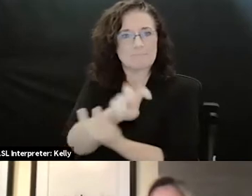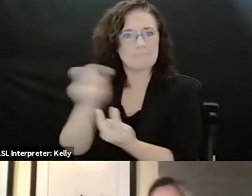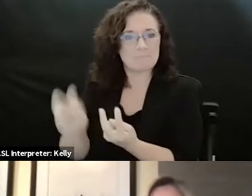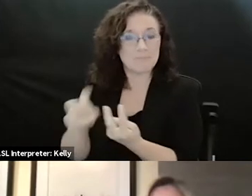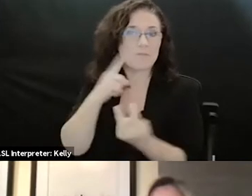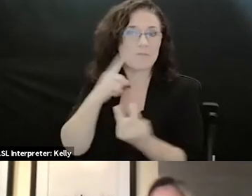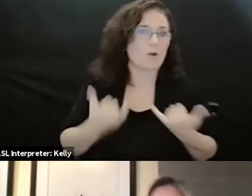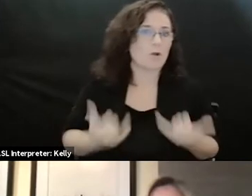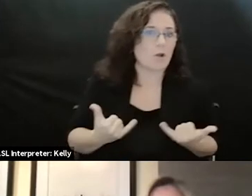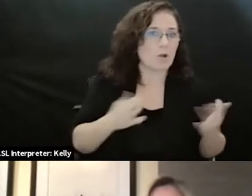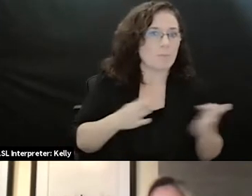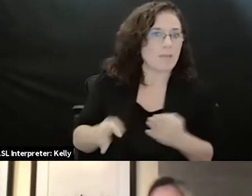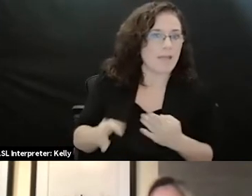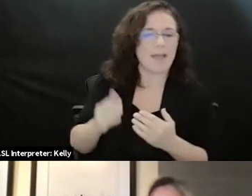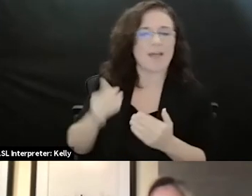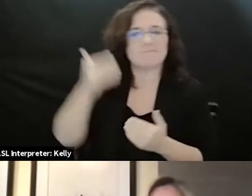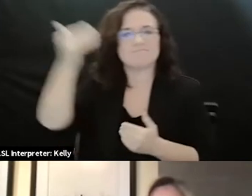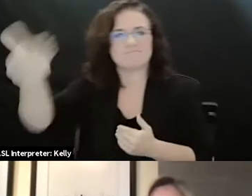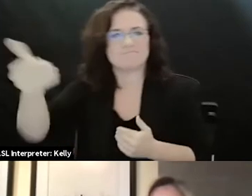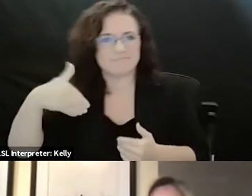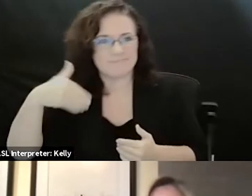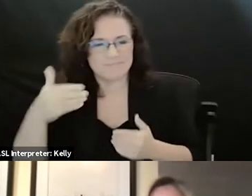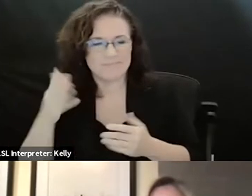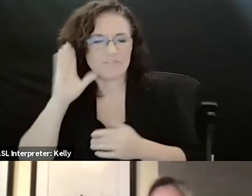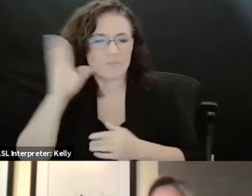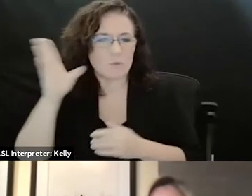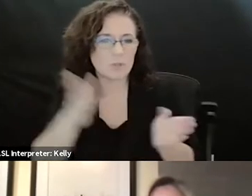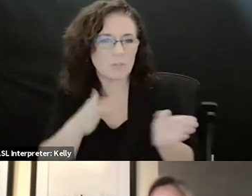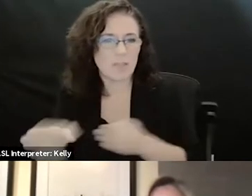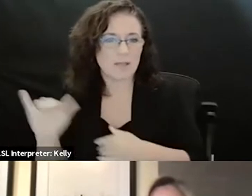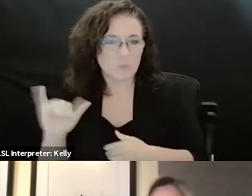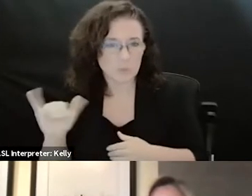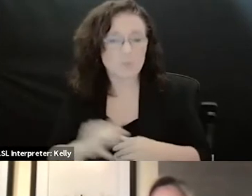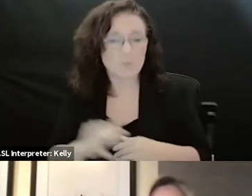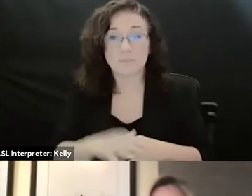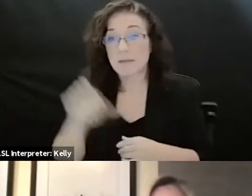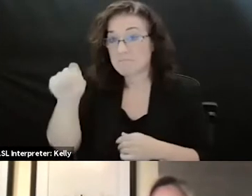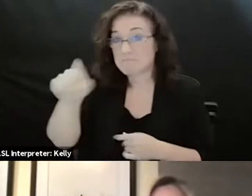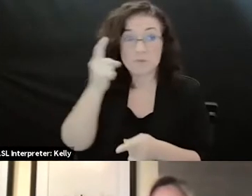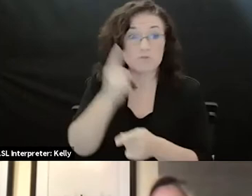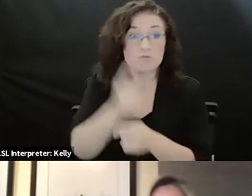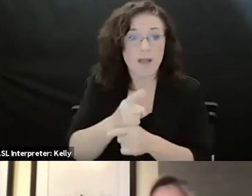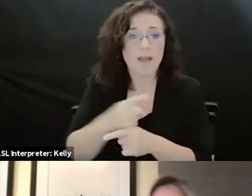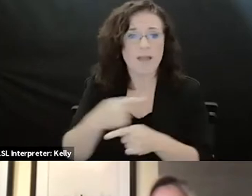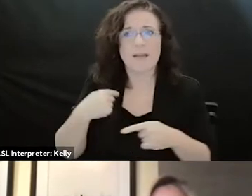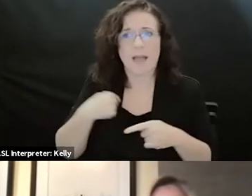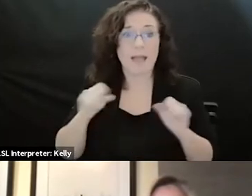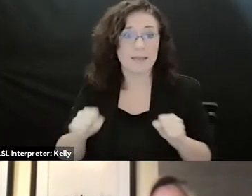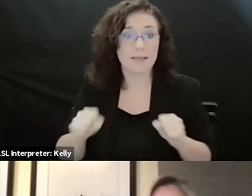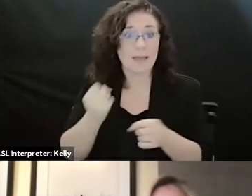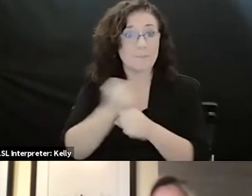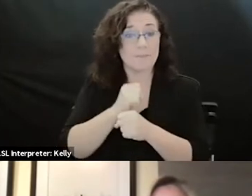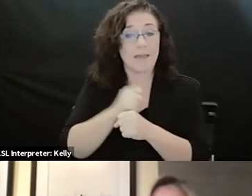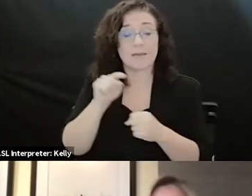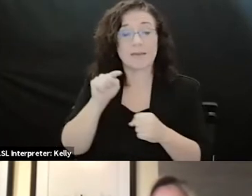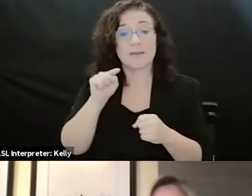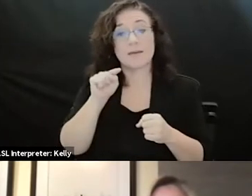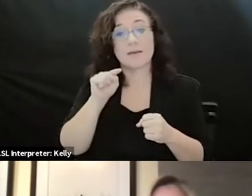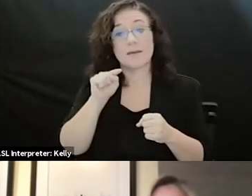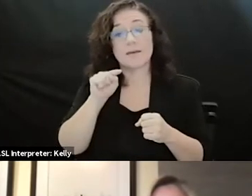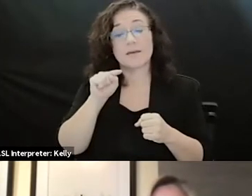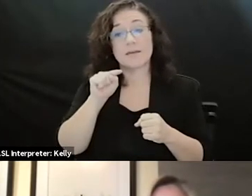will be happy to turn some of these reports into more about what is our forward